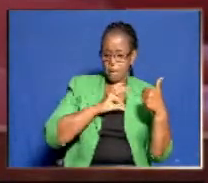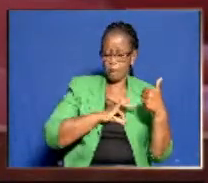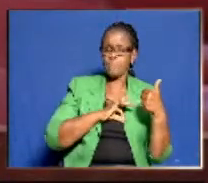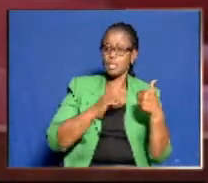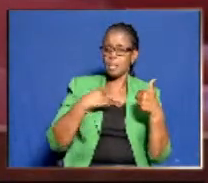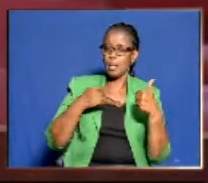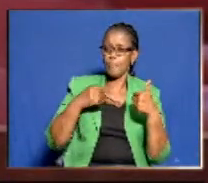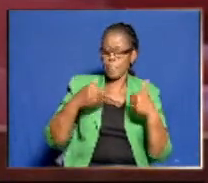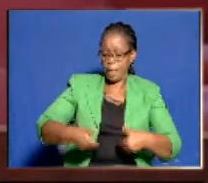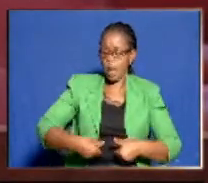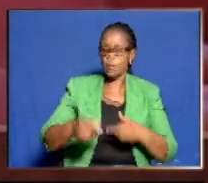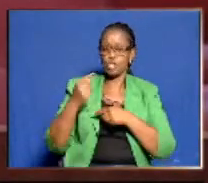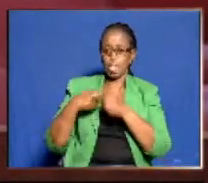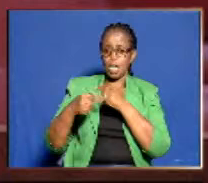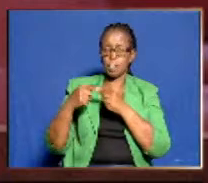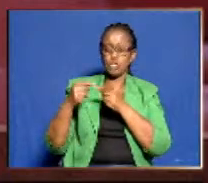Speaker.